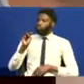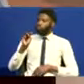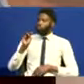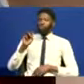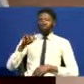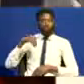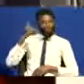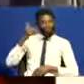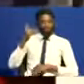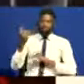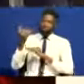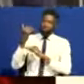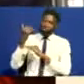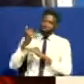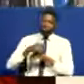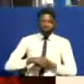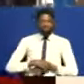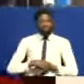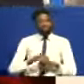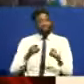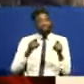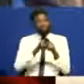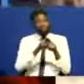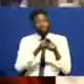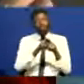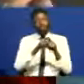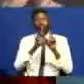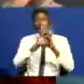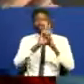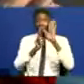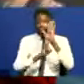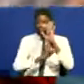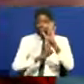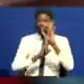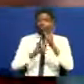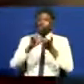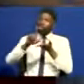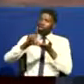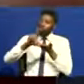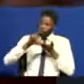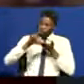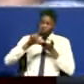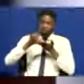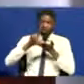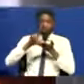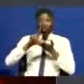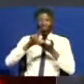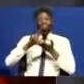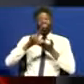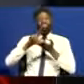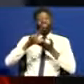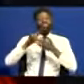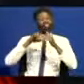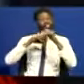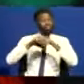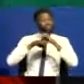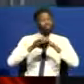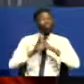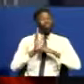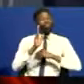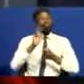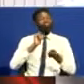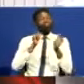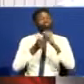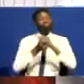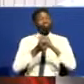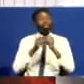In addition, the criteria for accessing the loan facility is expected to be revised in measures to expand access of the Hustler